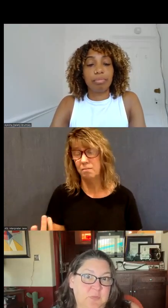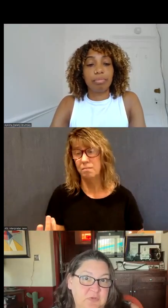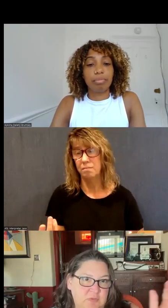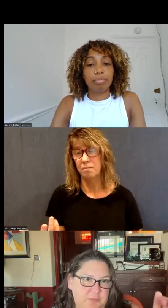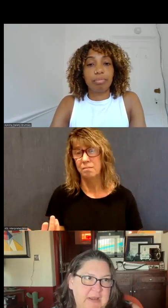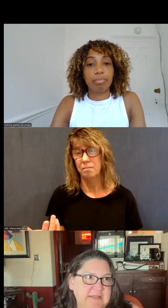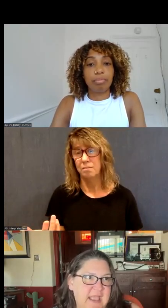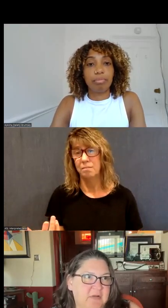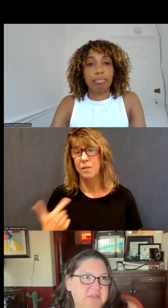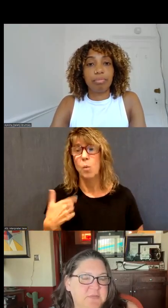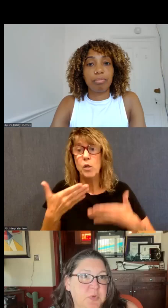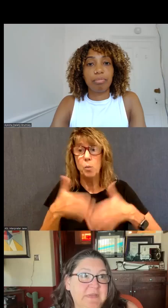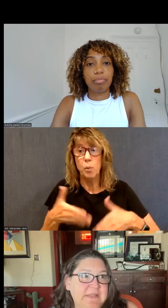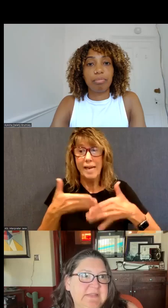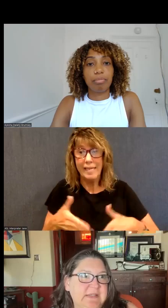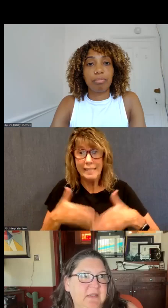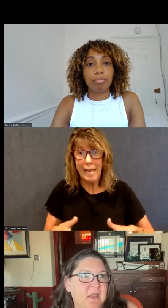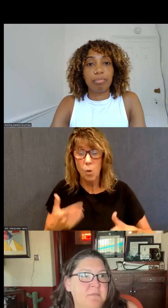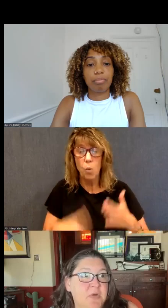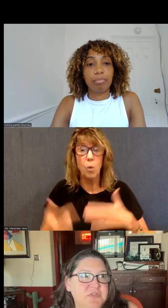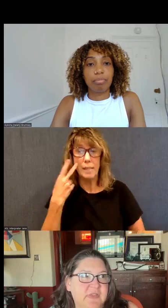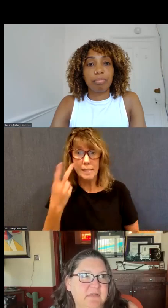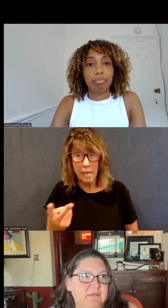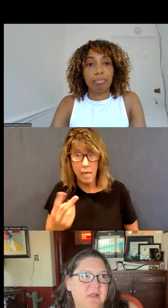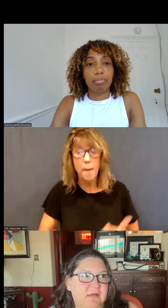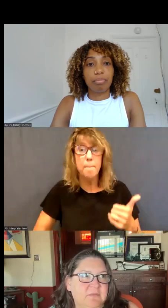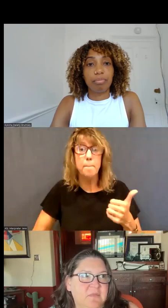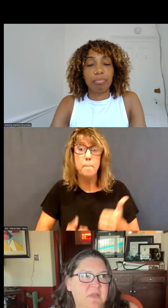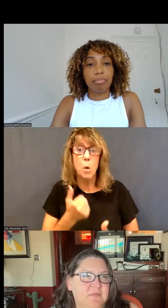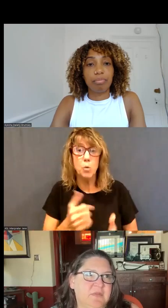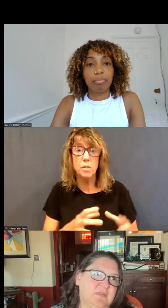That's when you like break it down in terms of what we did see, most of it